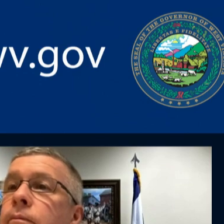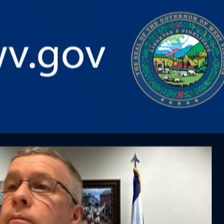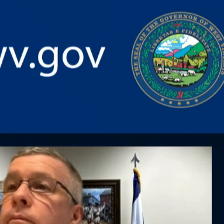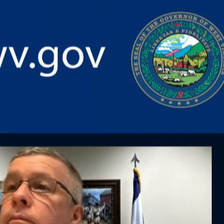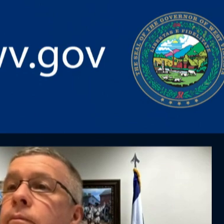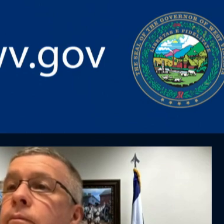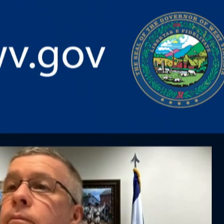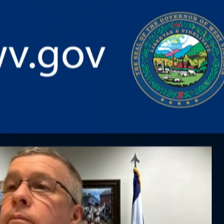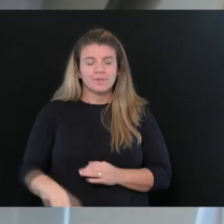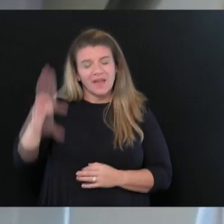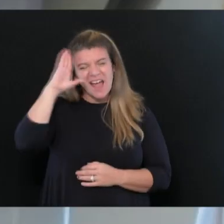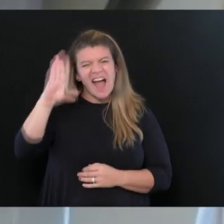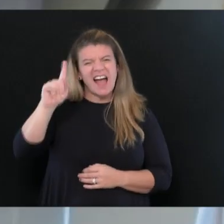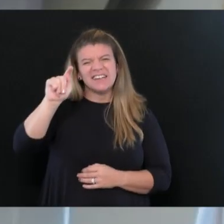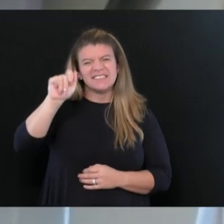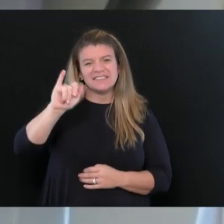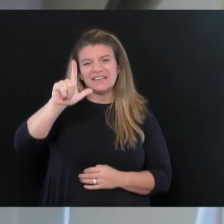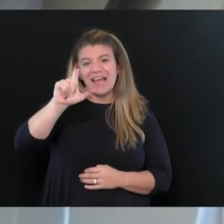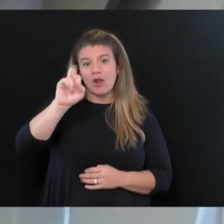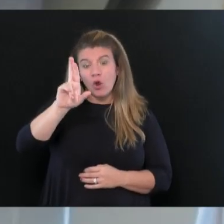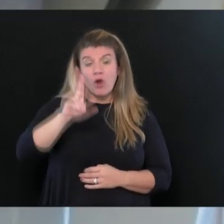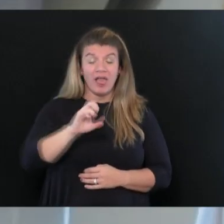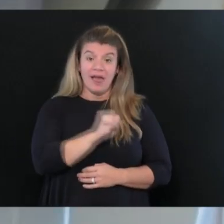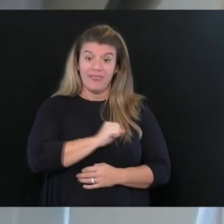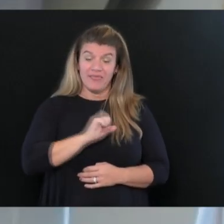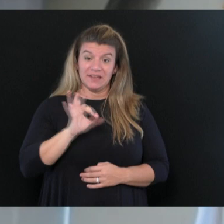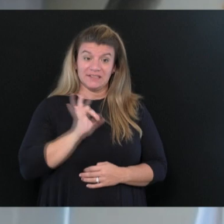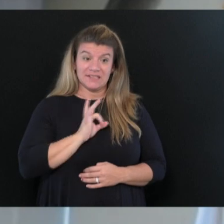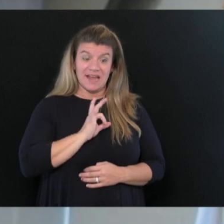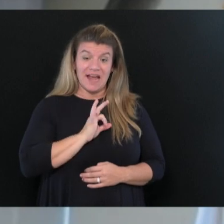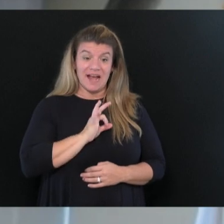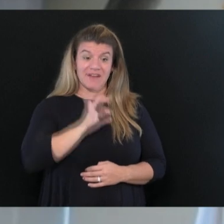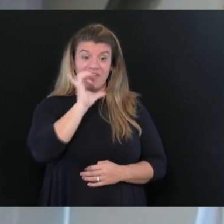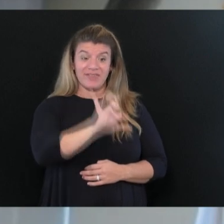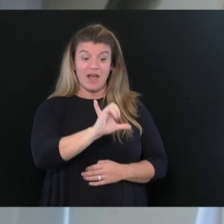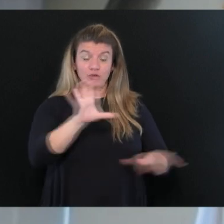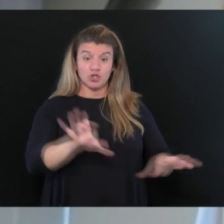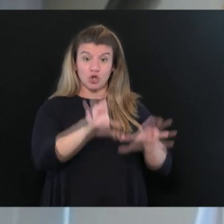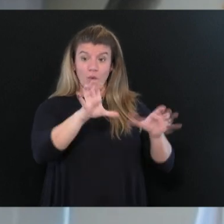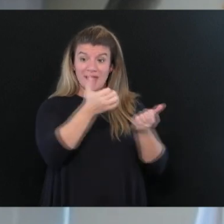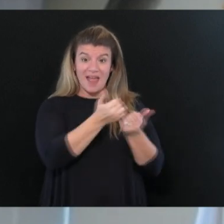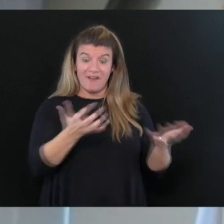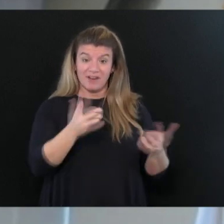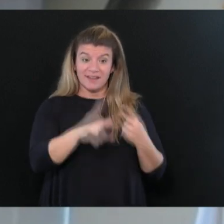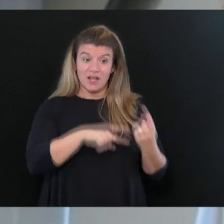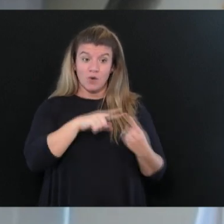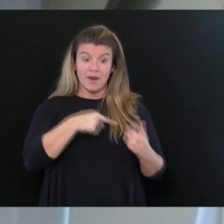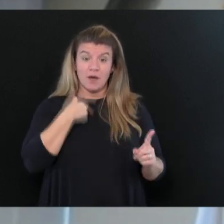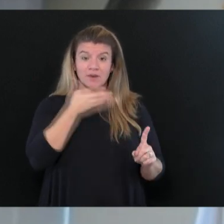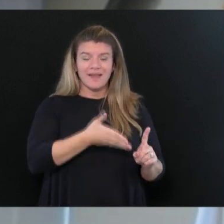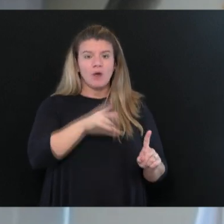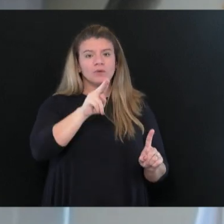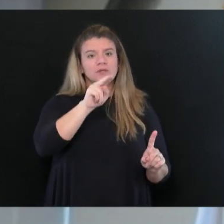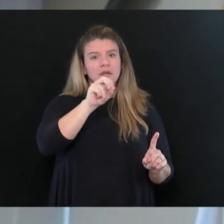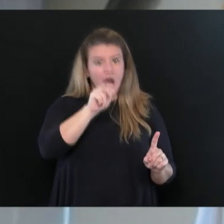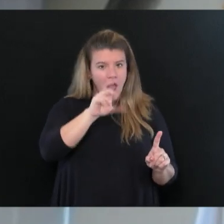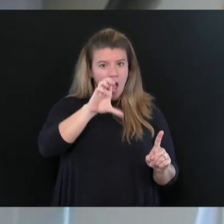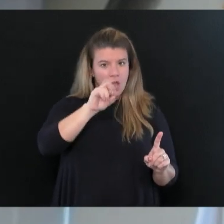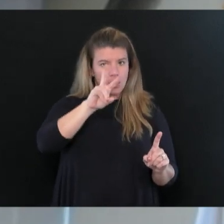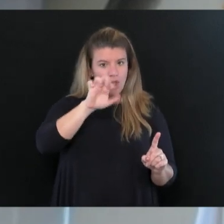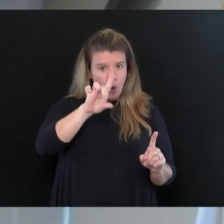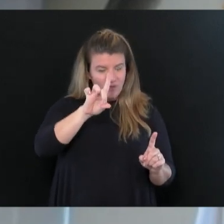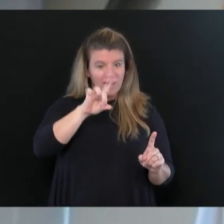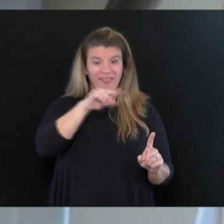Hi, Taylor. The staff that was delivering the trays at the time when I was on the non-COVID unit, they are wearing